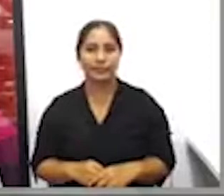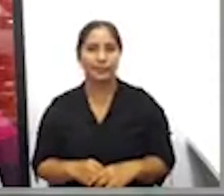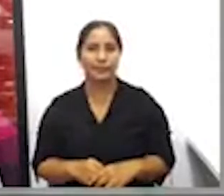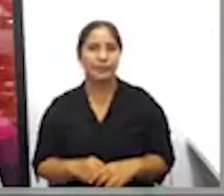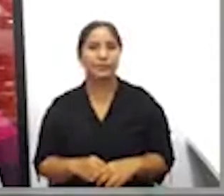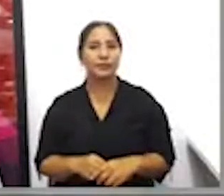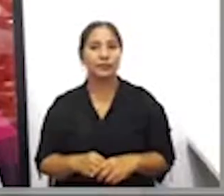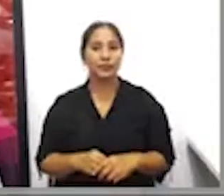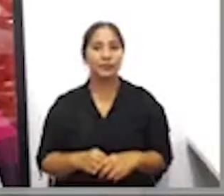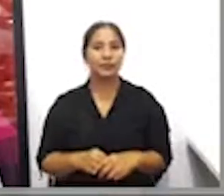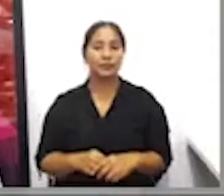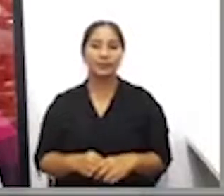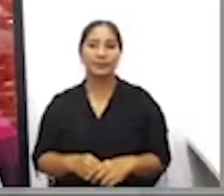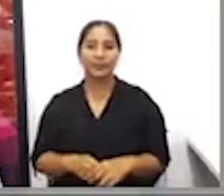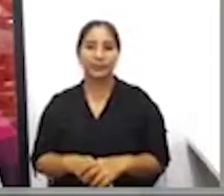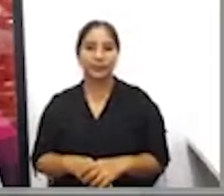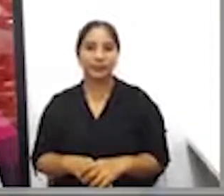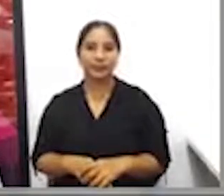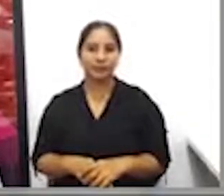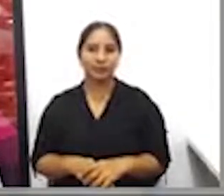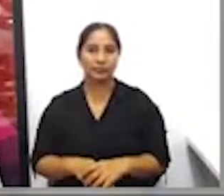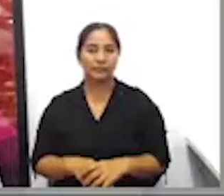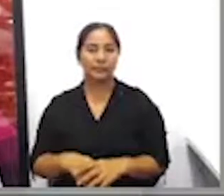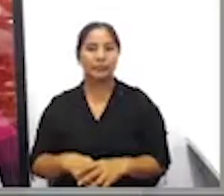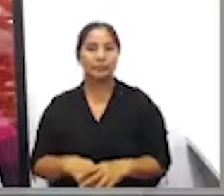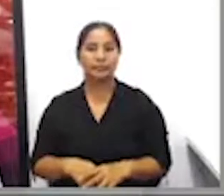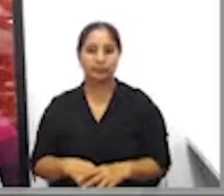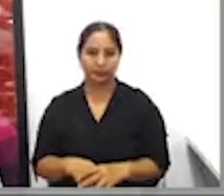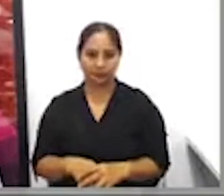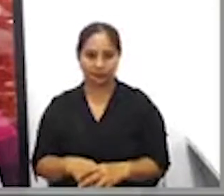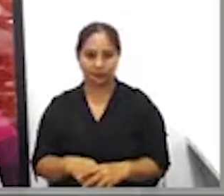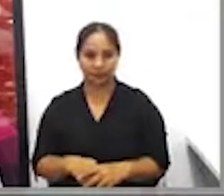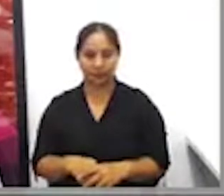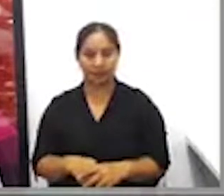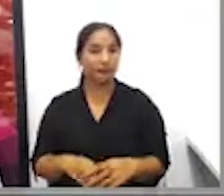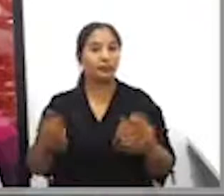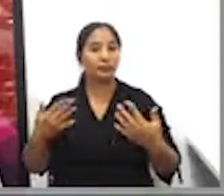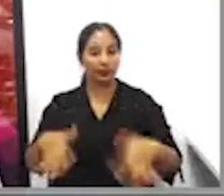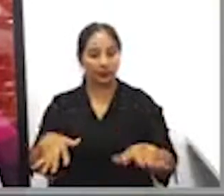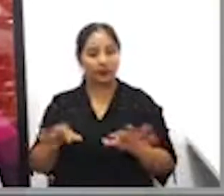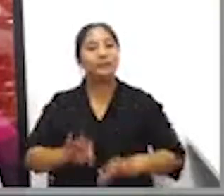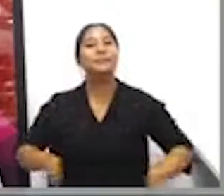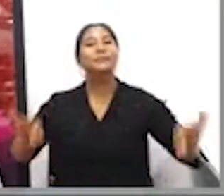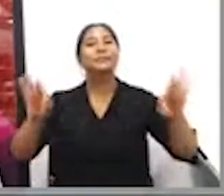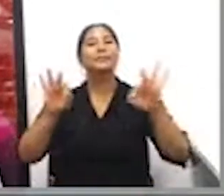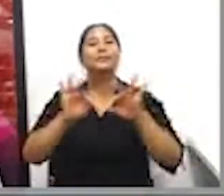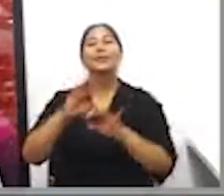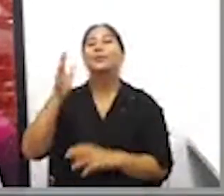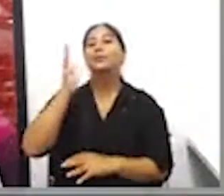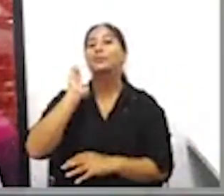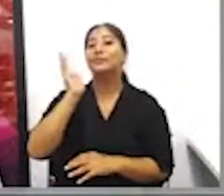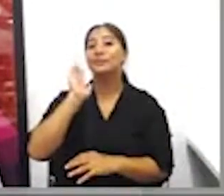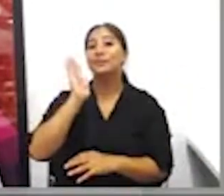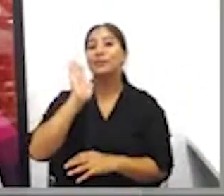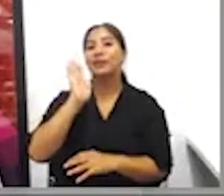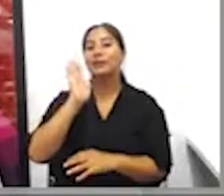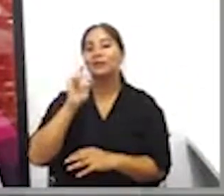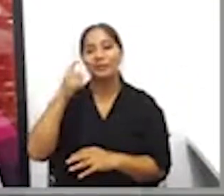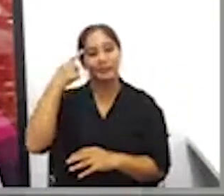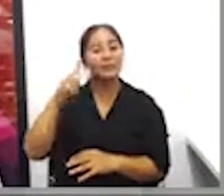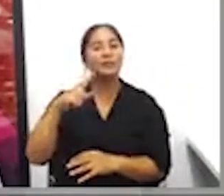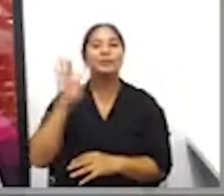Or they fake it until they make it. In other words, they start the job until they can learn how to do 100%